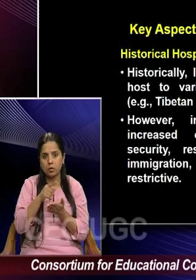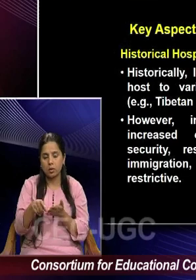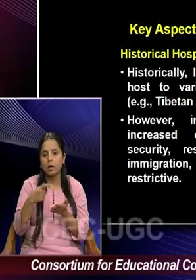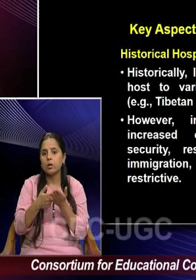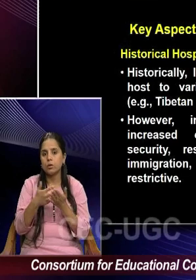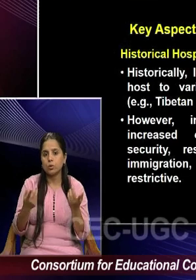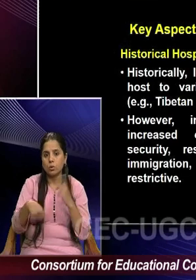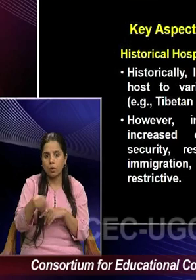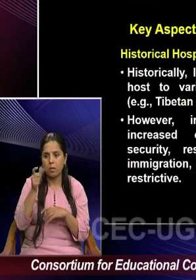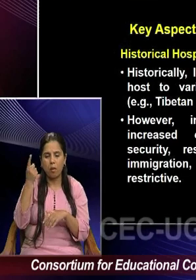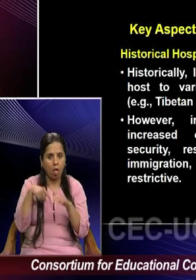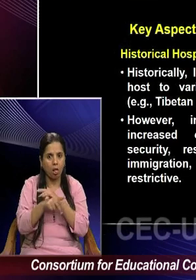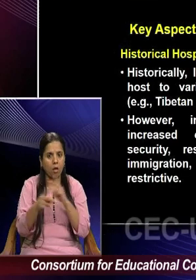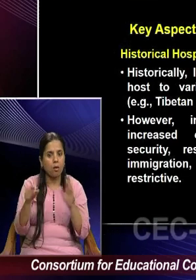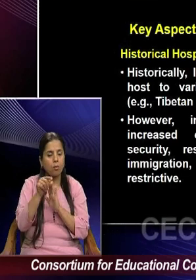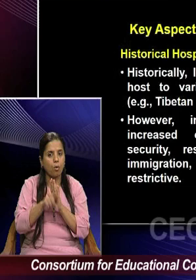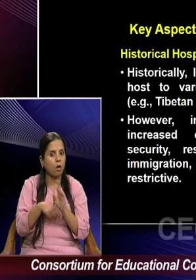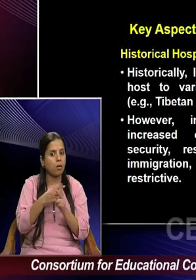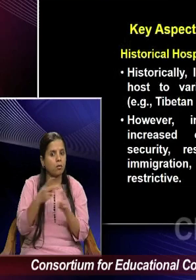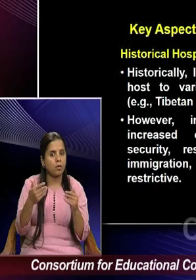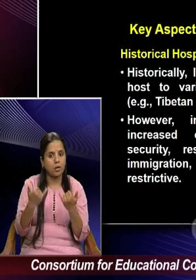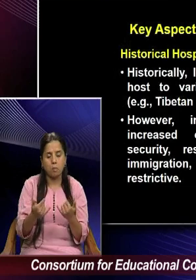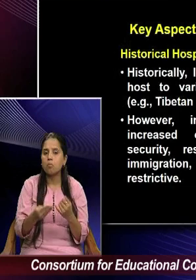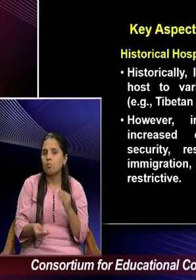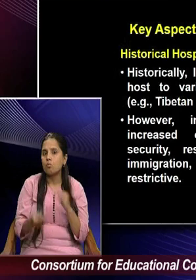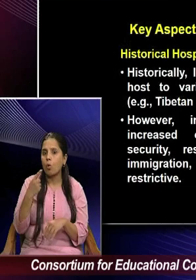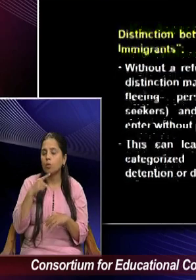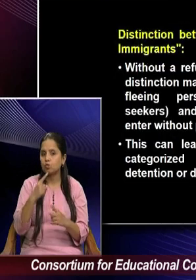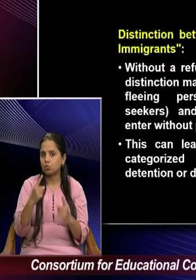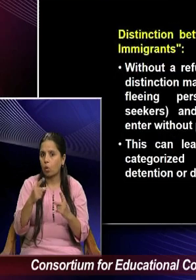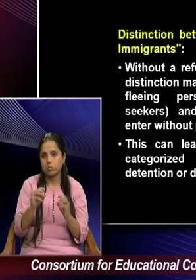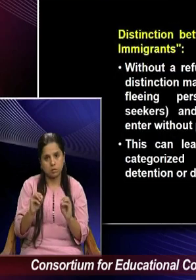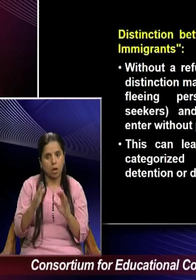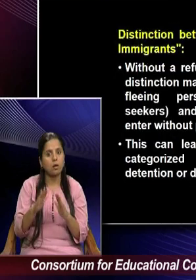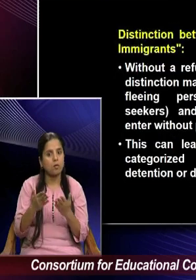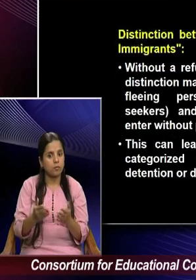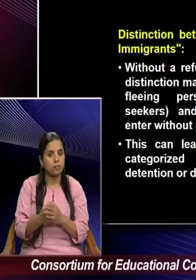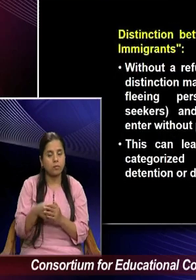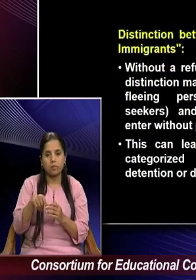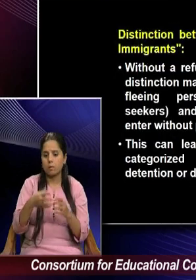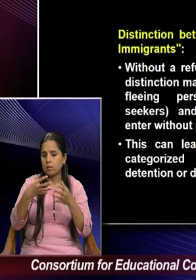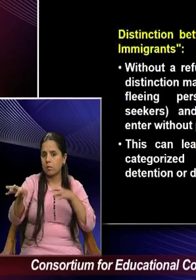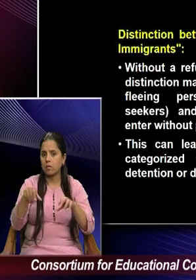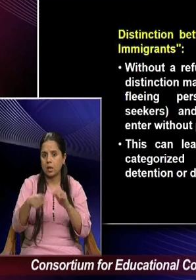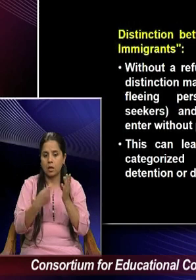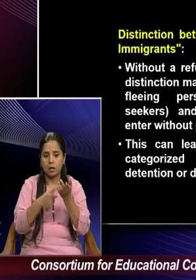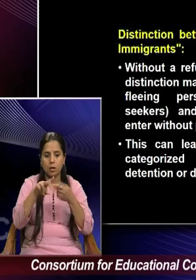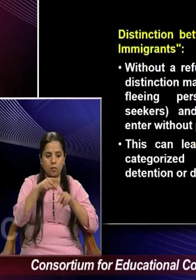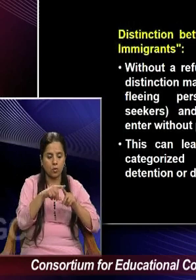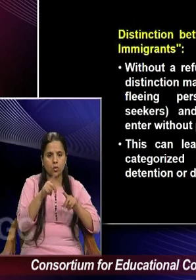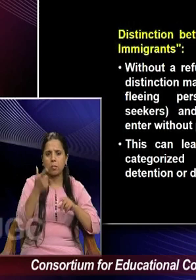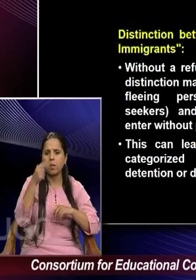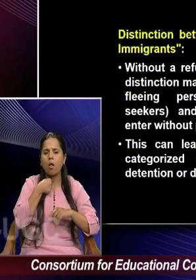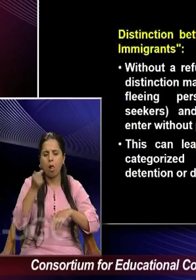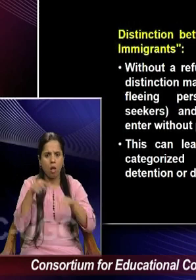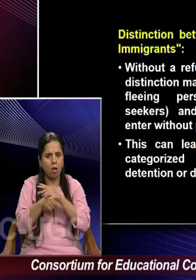strain, and illegal immigration policies have become more restrictive. Distinction between refugee and illegal